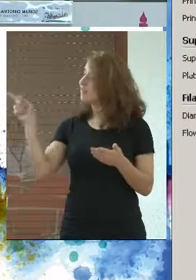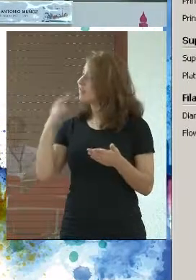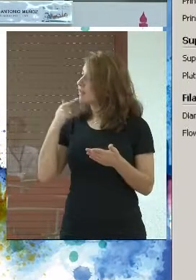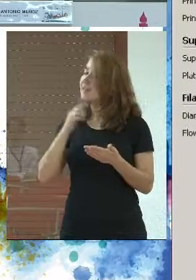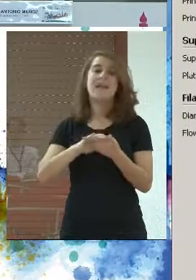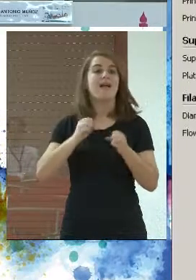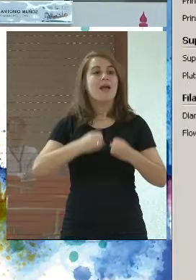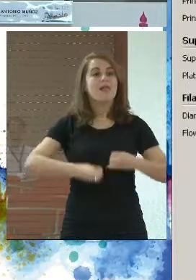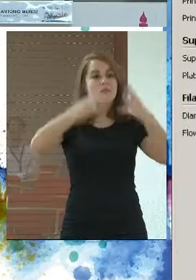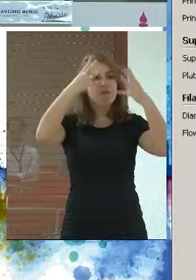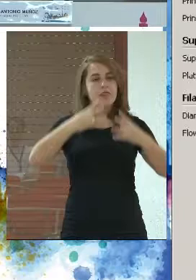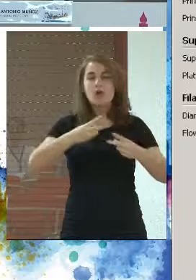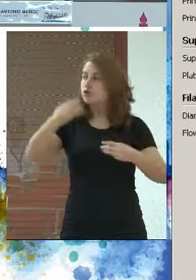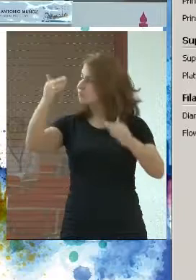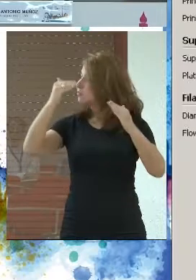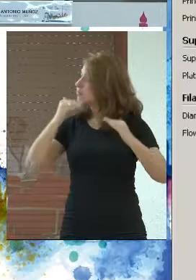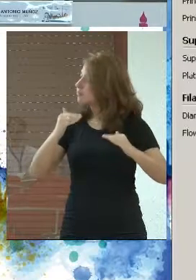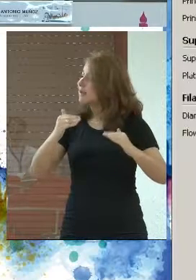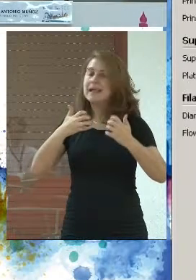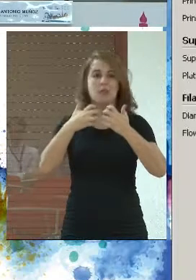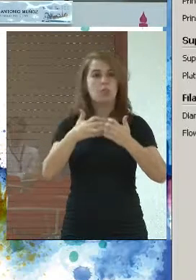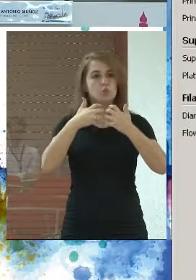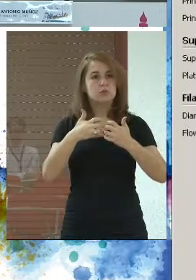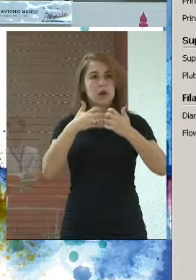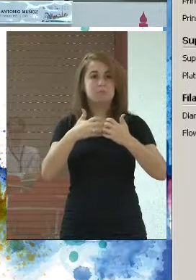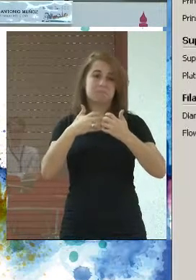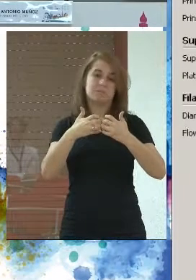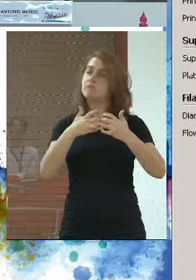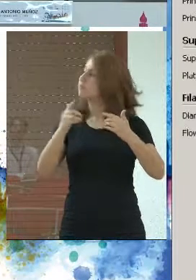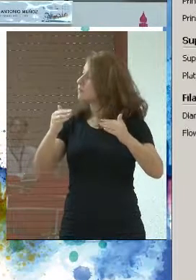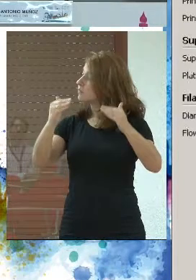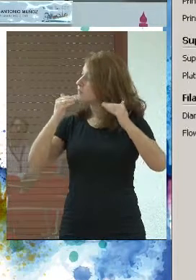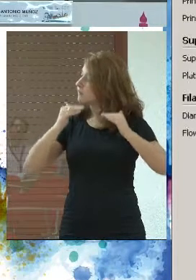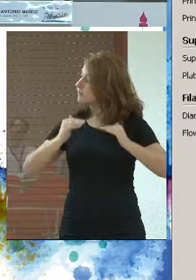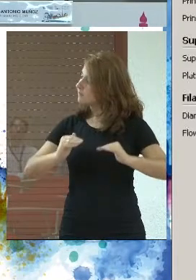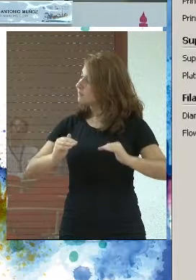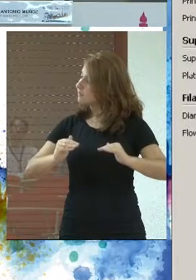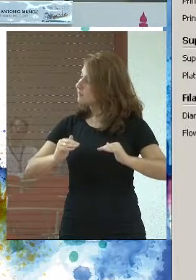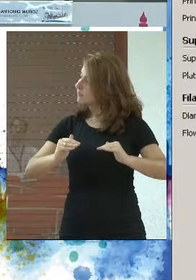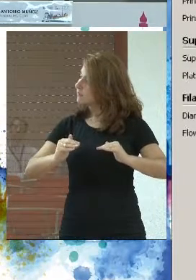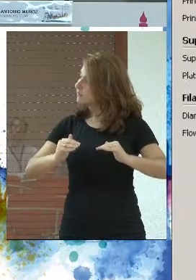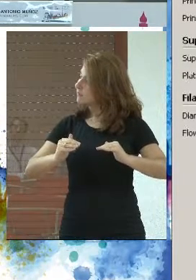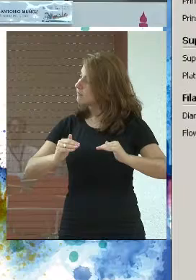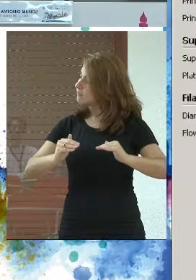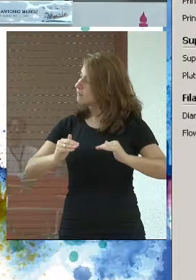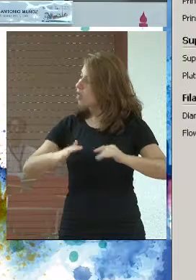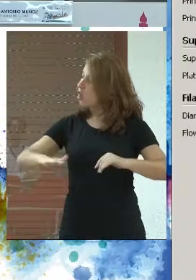You see these spots. Here it says building industries